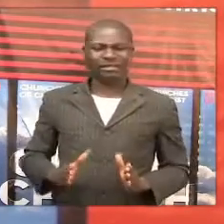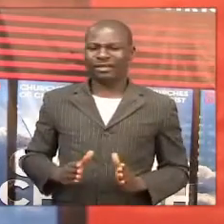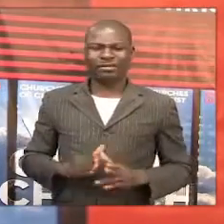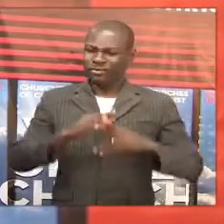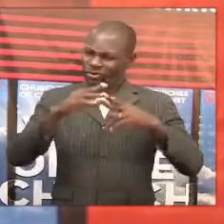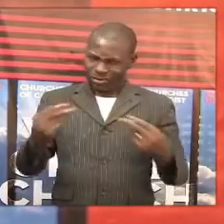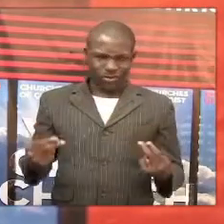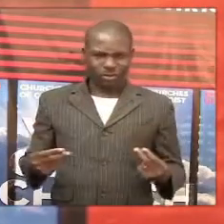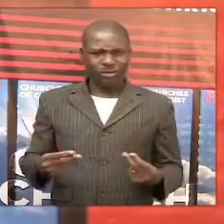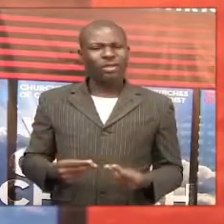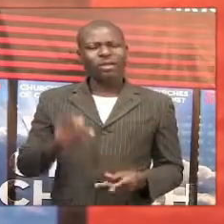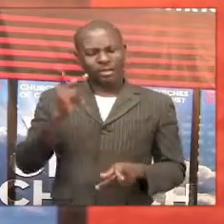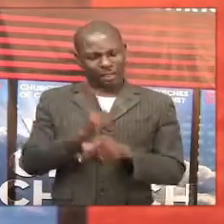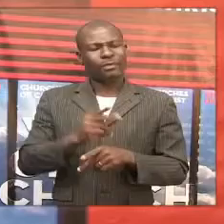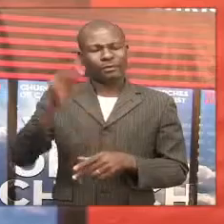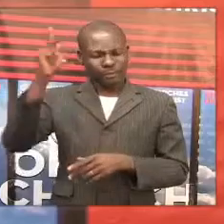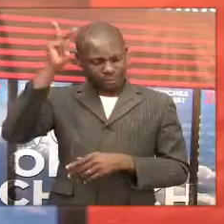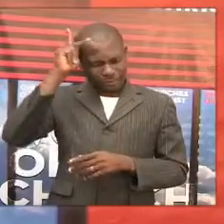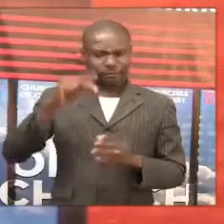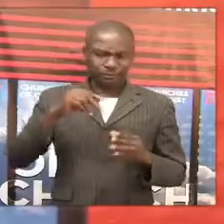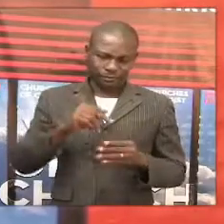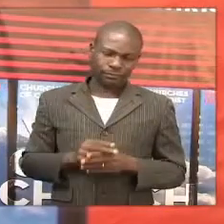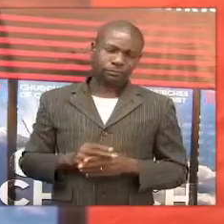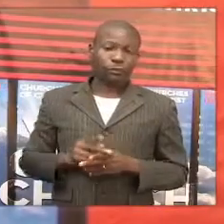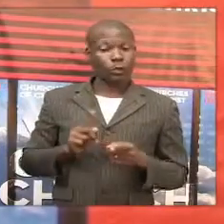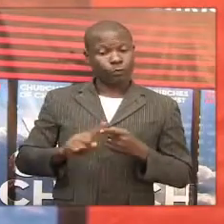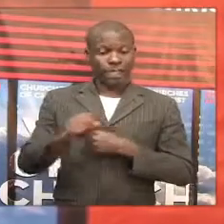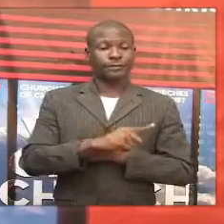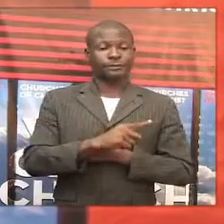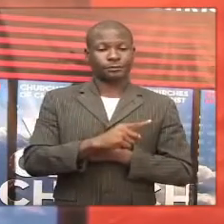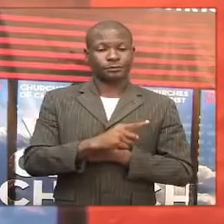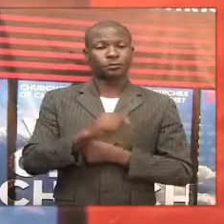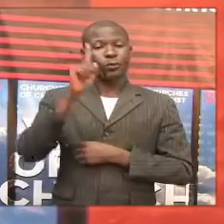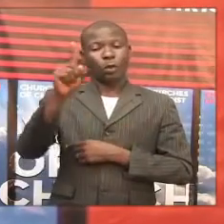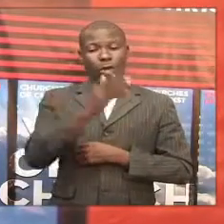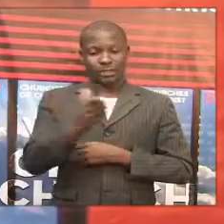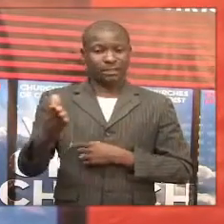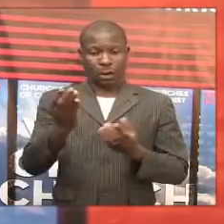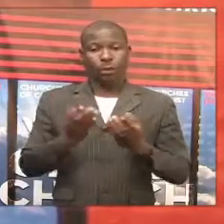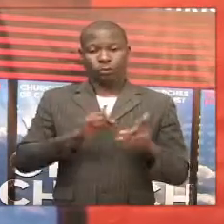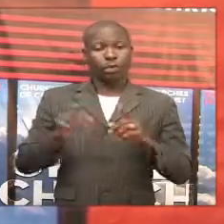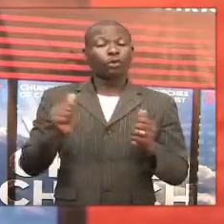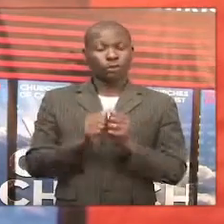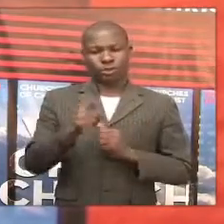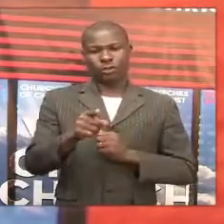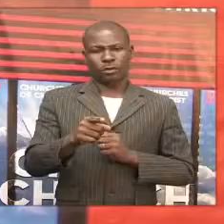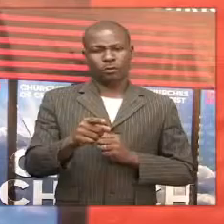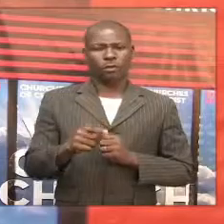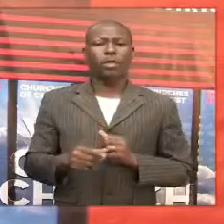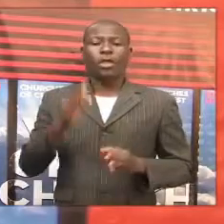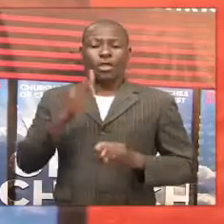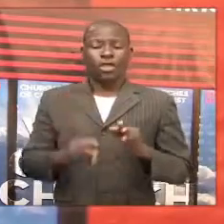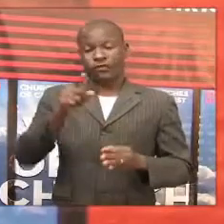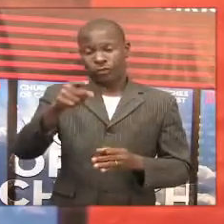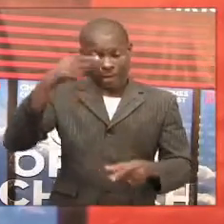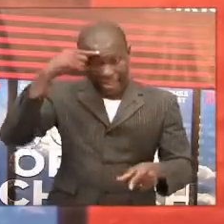fasa asem no fa tu trim ene ade ba kwa me no eye ni sawuni woni e kwa so memeda